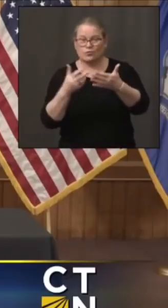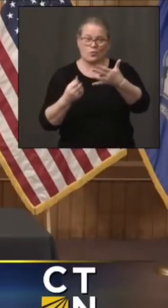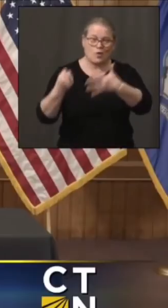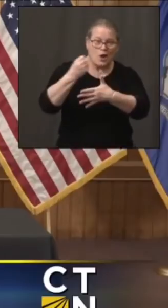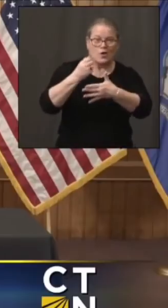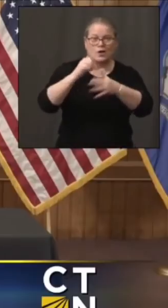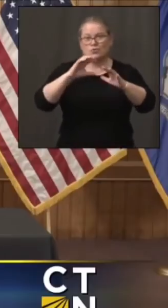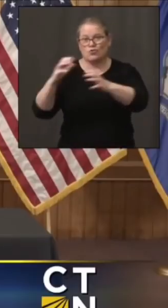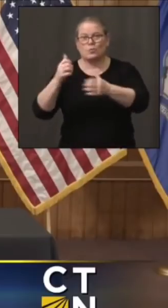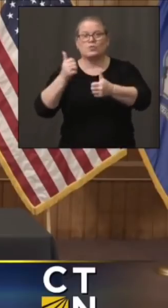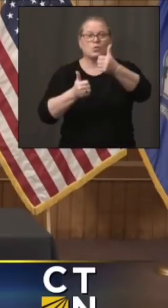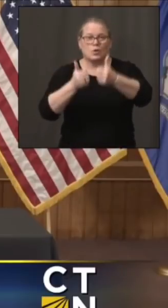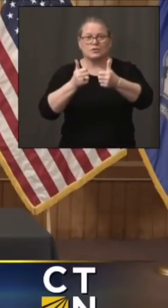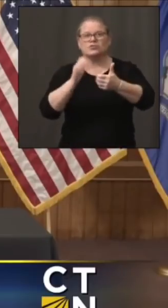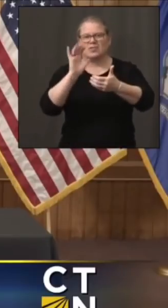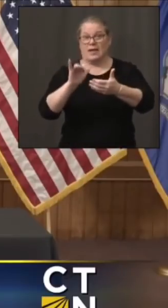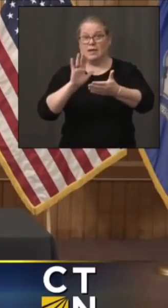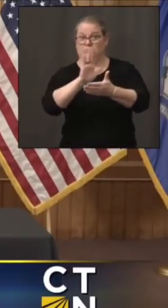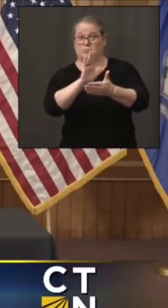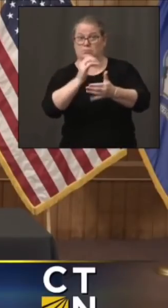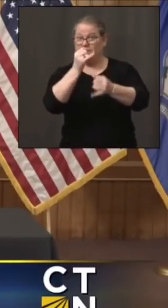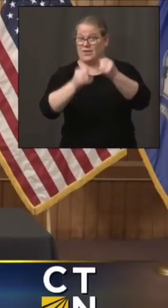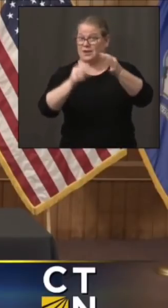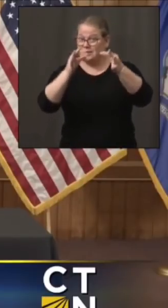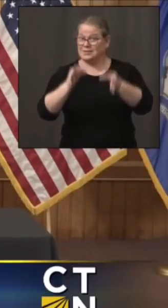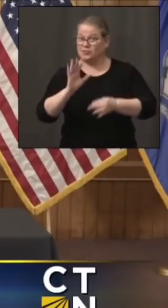priorities. What